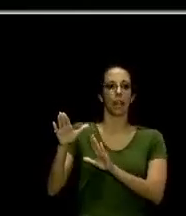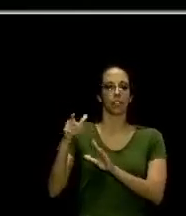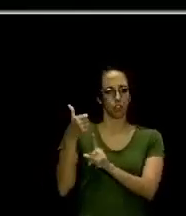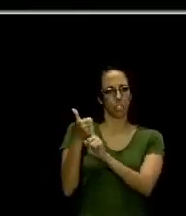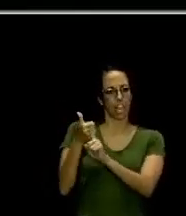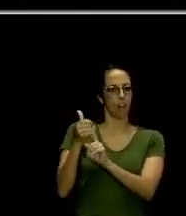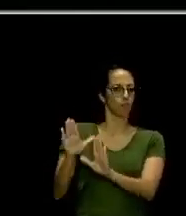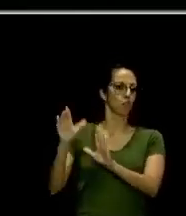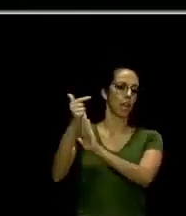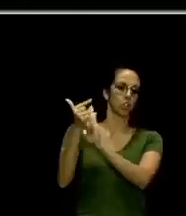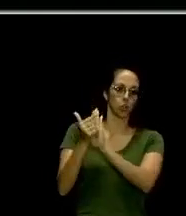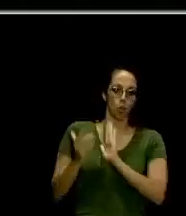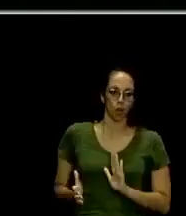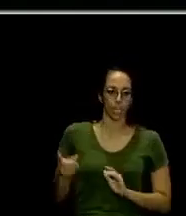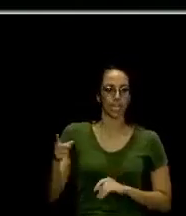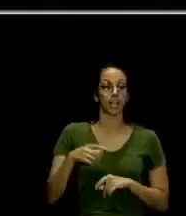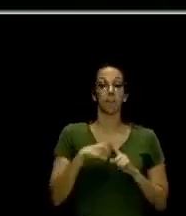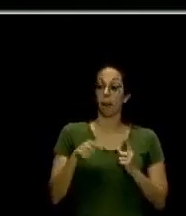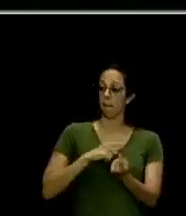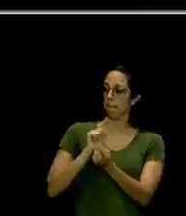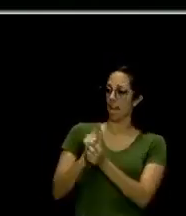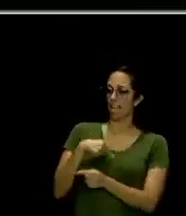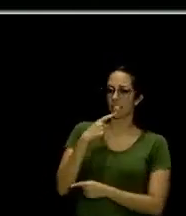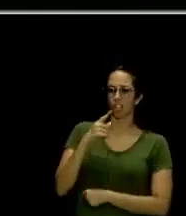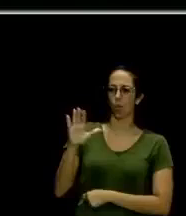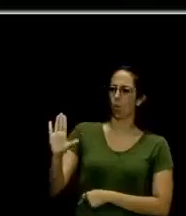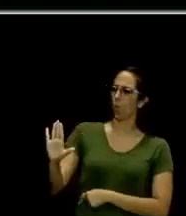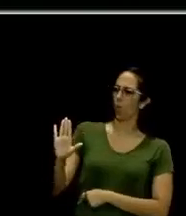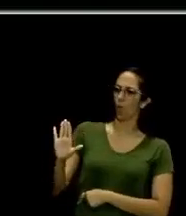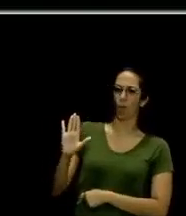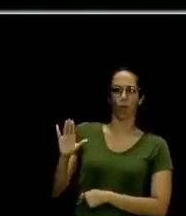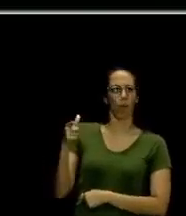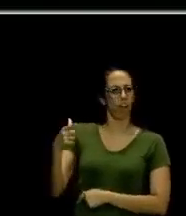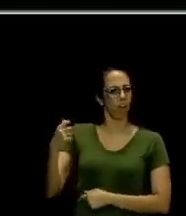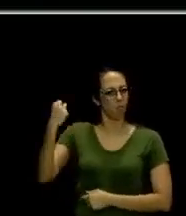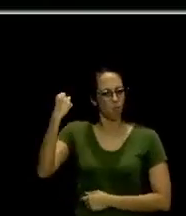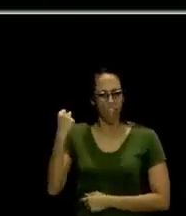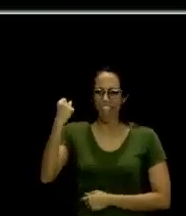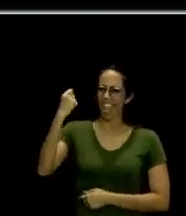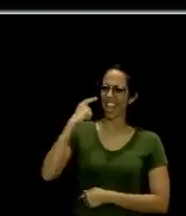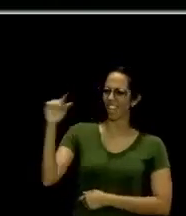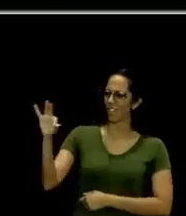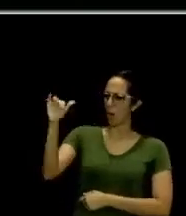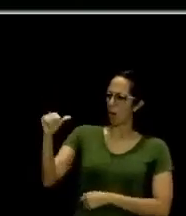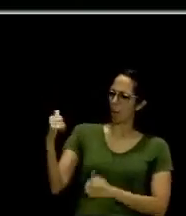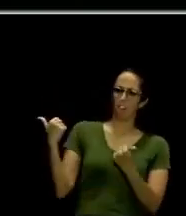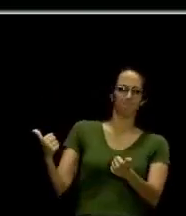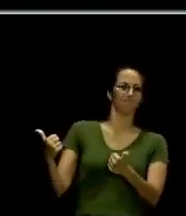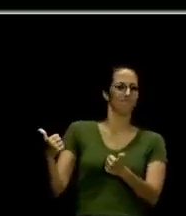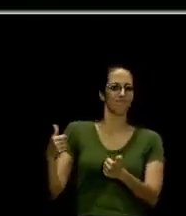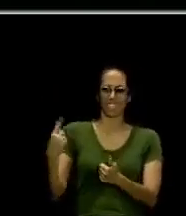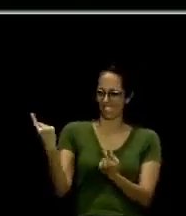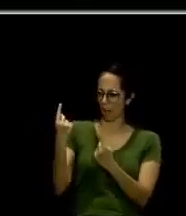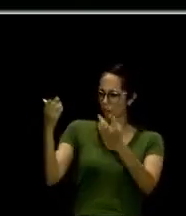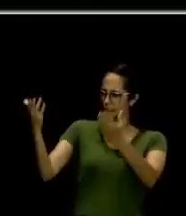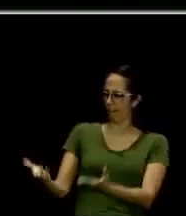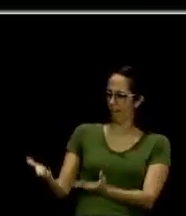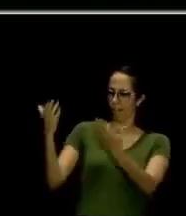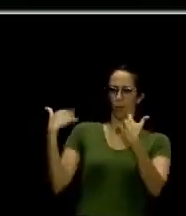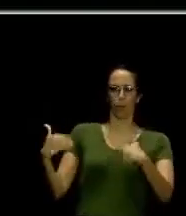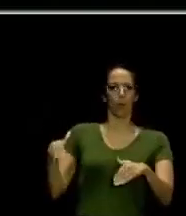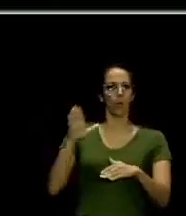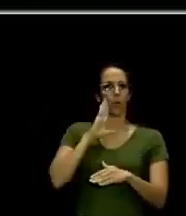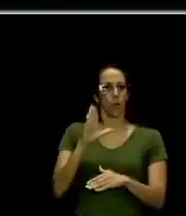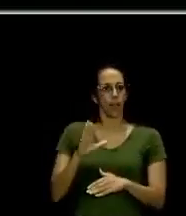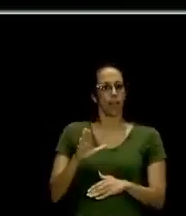when I met her, I said, boy, what a win for Florida that someone of this caliber is going to